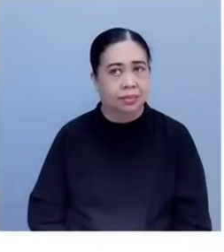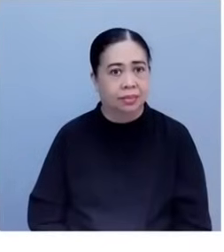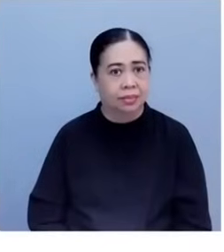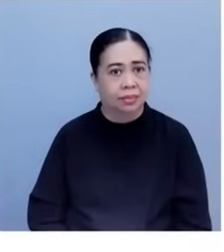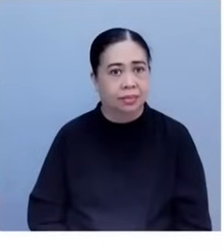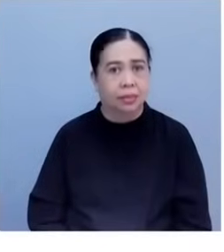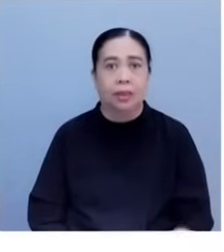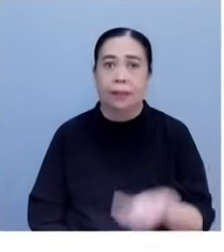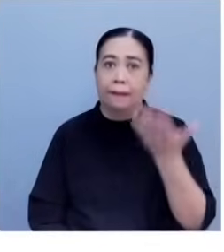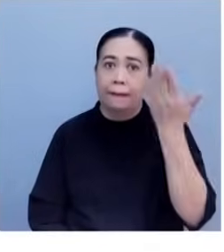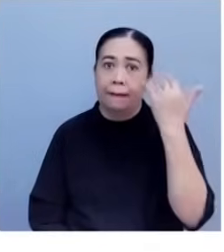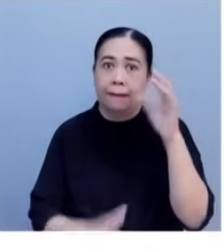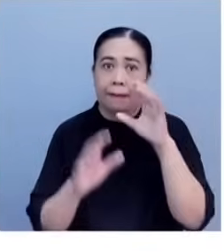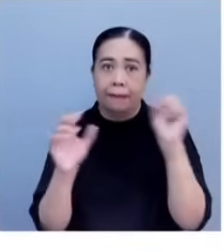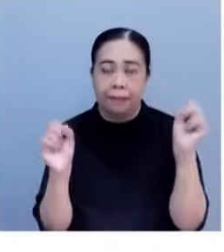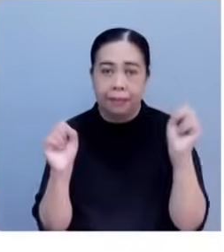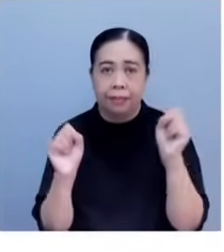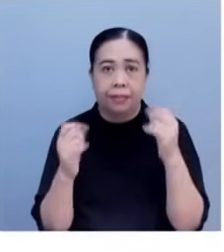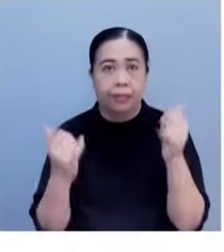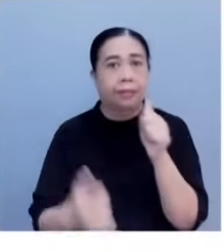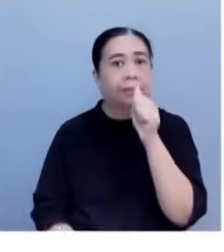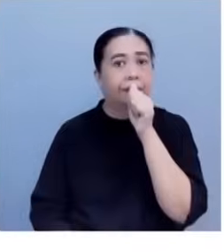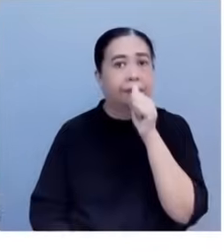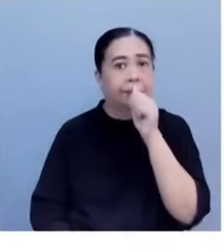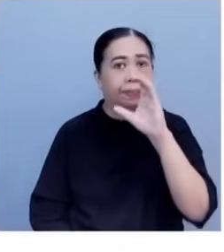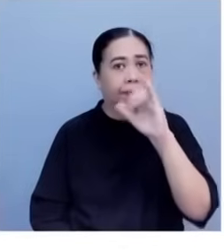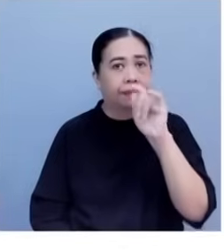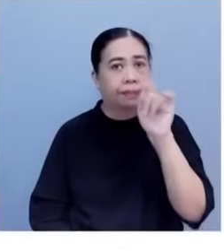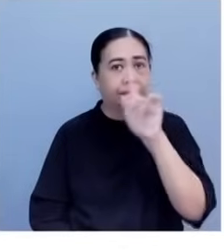The former president is a private citizen. Therefore,